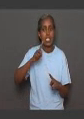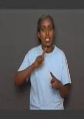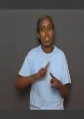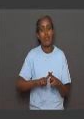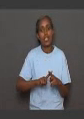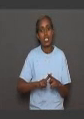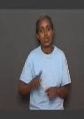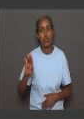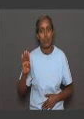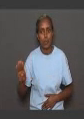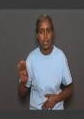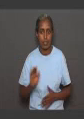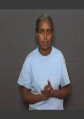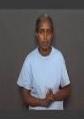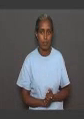inverse of b.